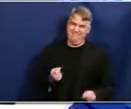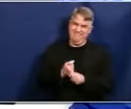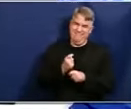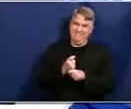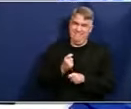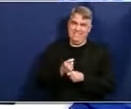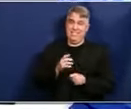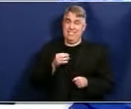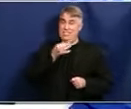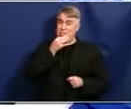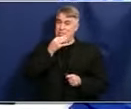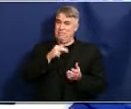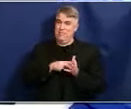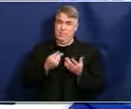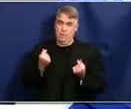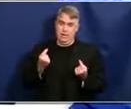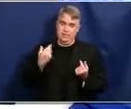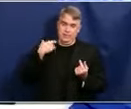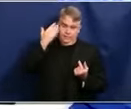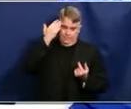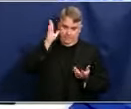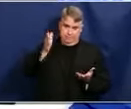is a very relative term.